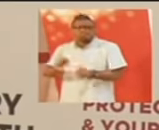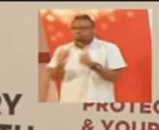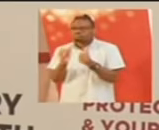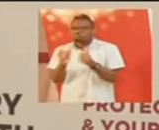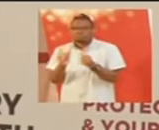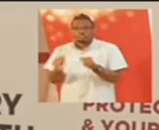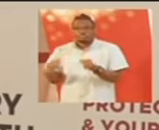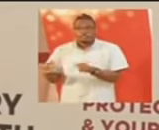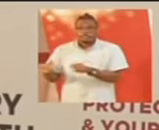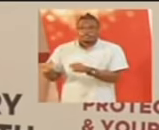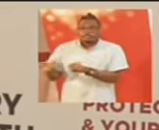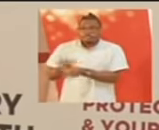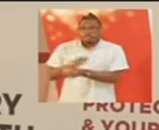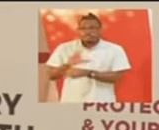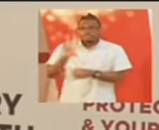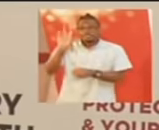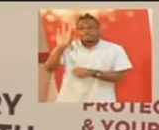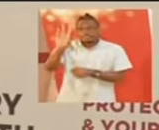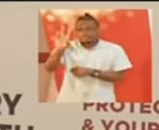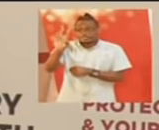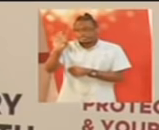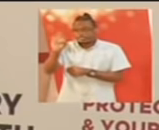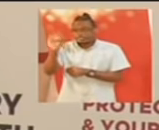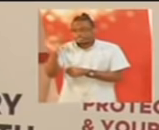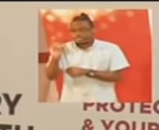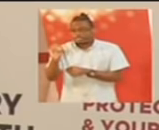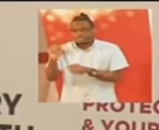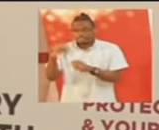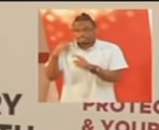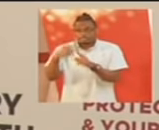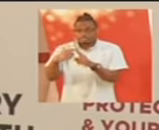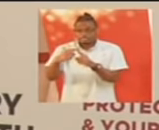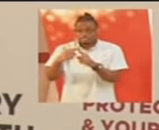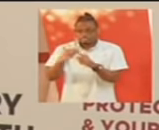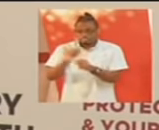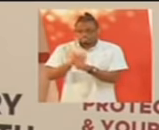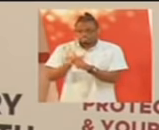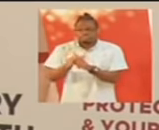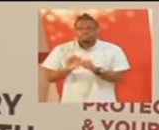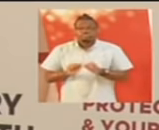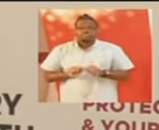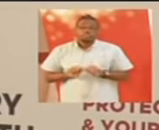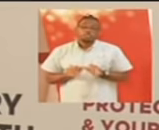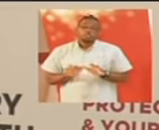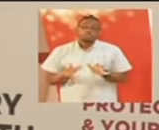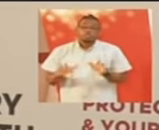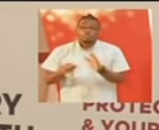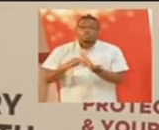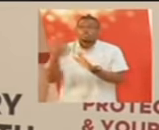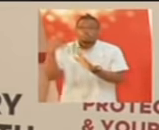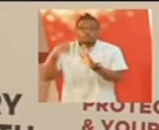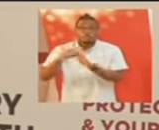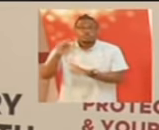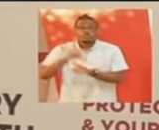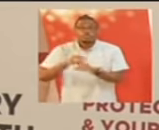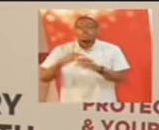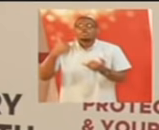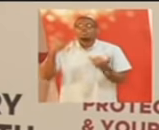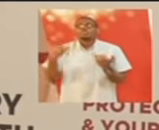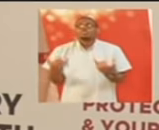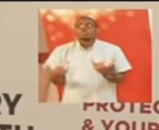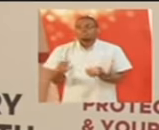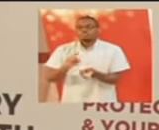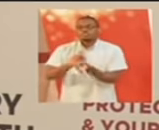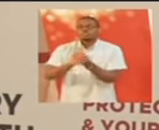the introduction of community transmission during the month of August. However, given changes in policy and the